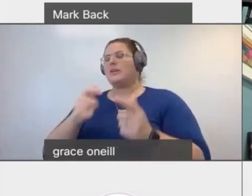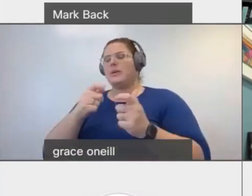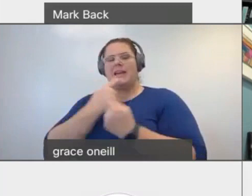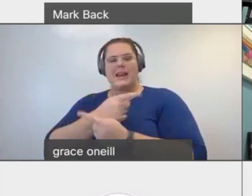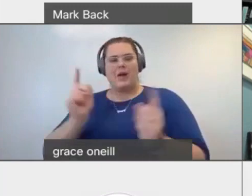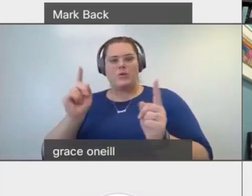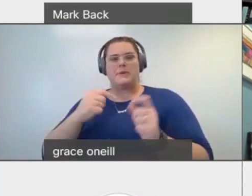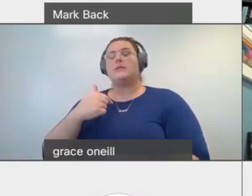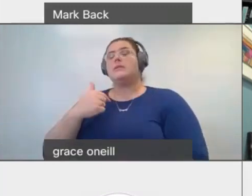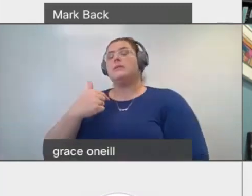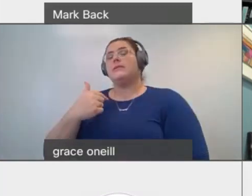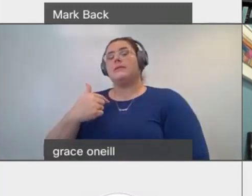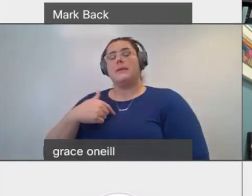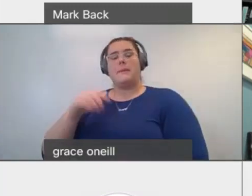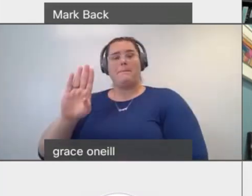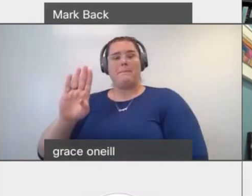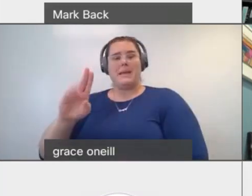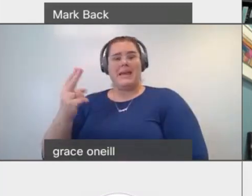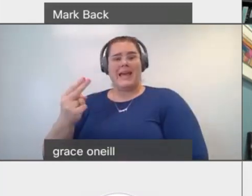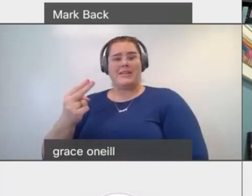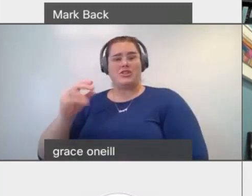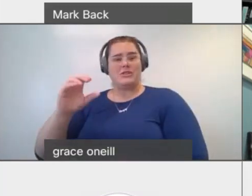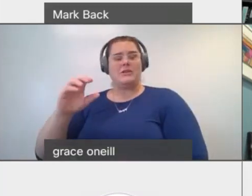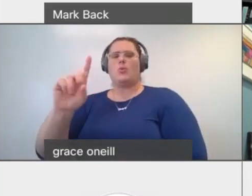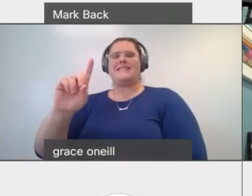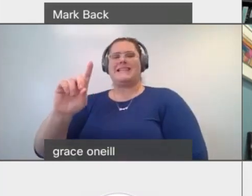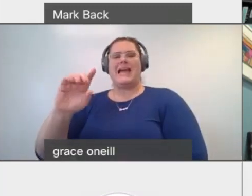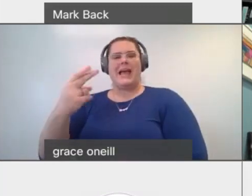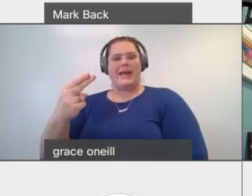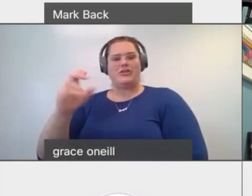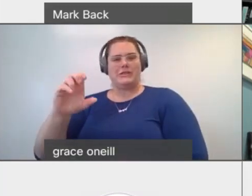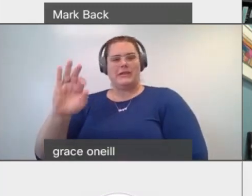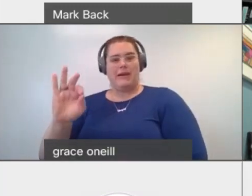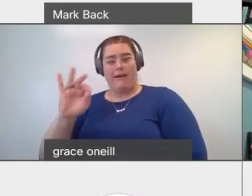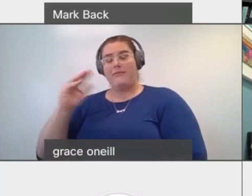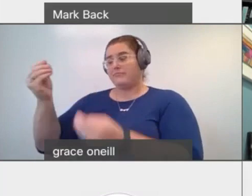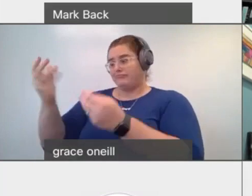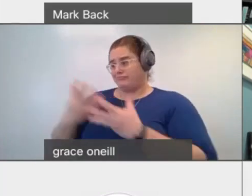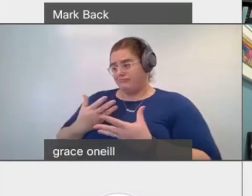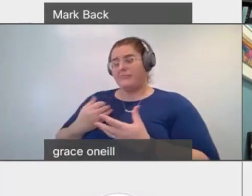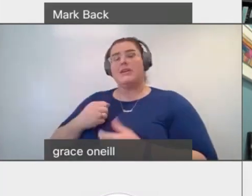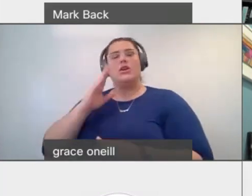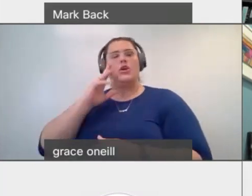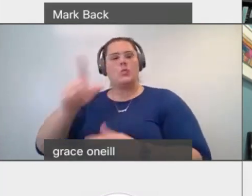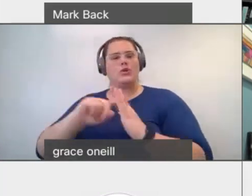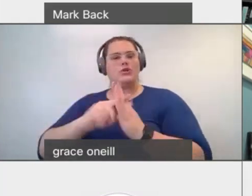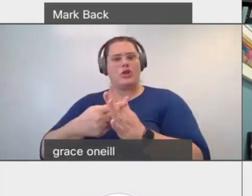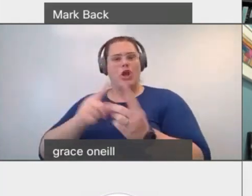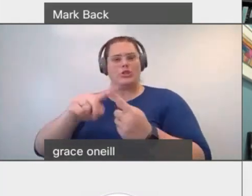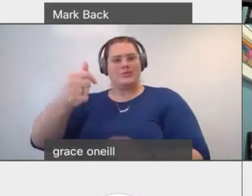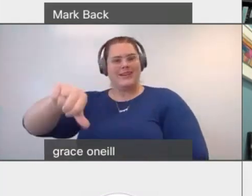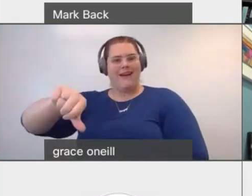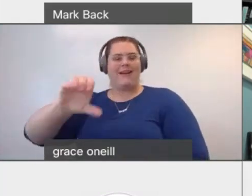Received a notification from DHCF that they will be starting to deny claims for dates